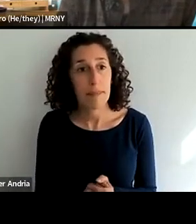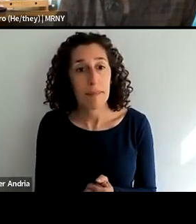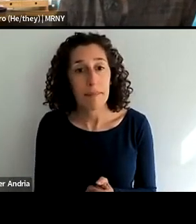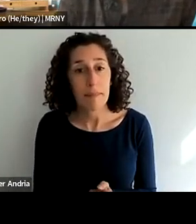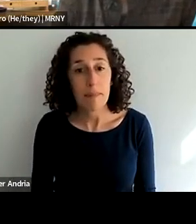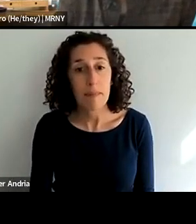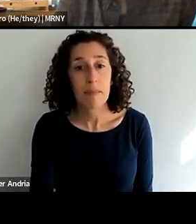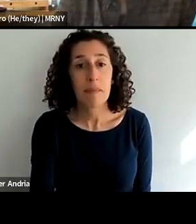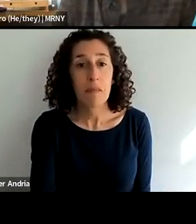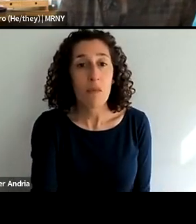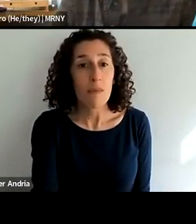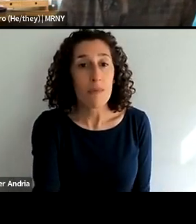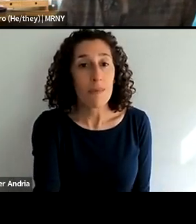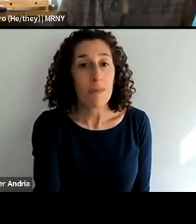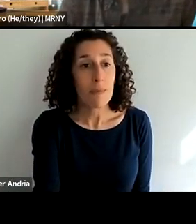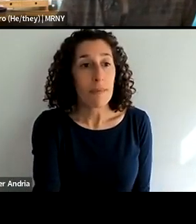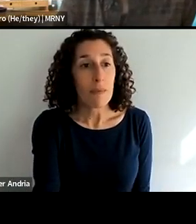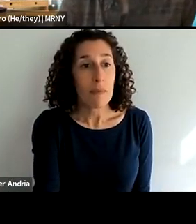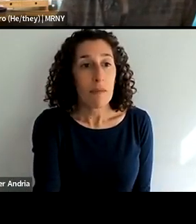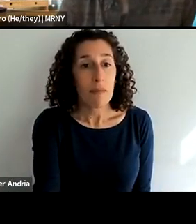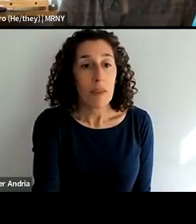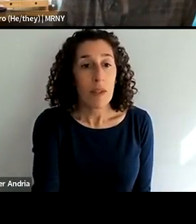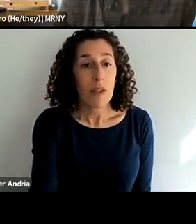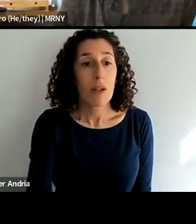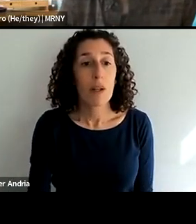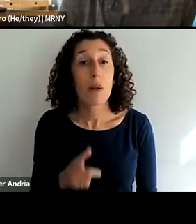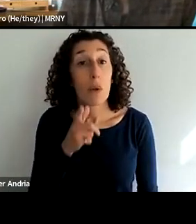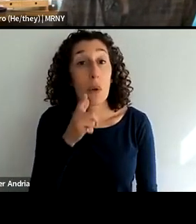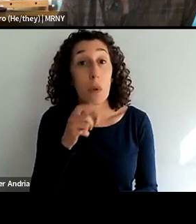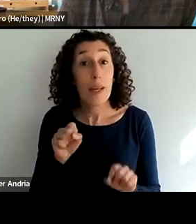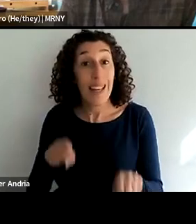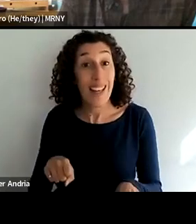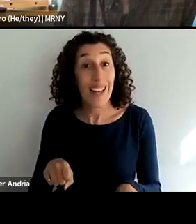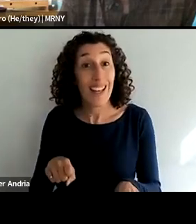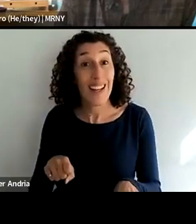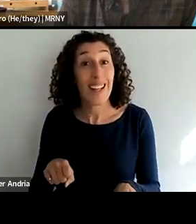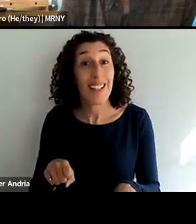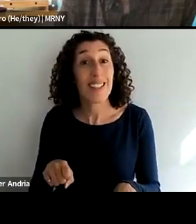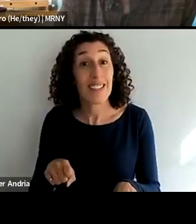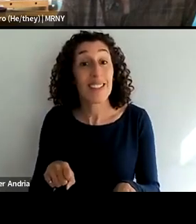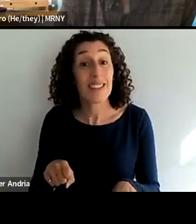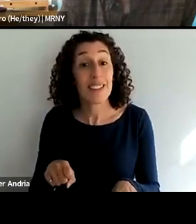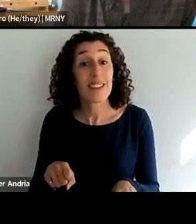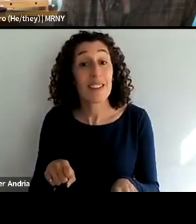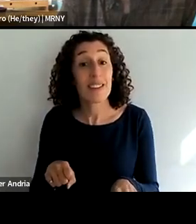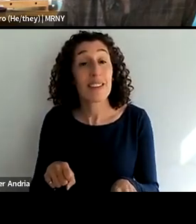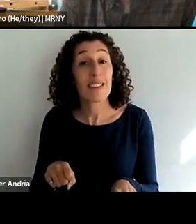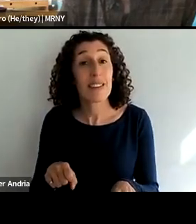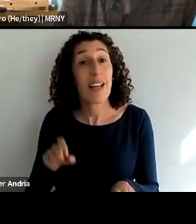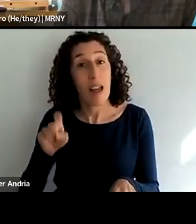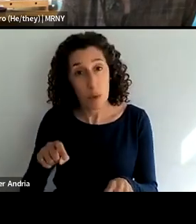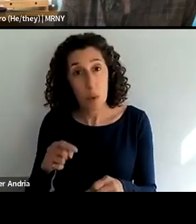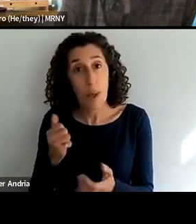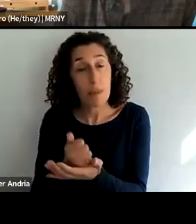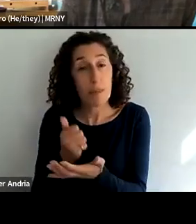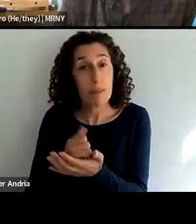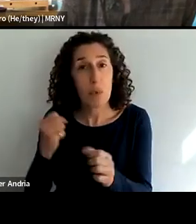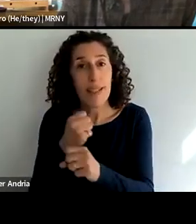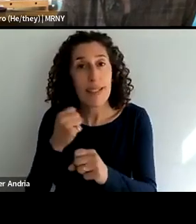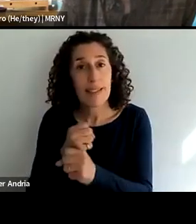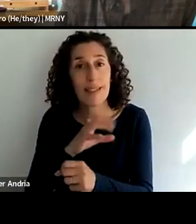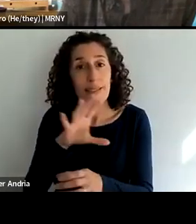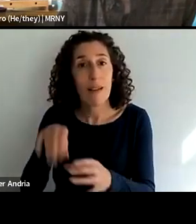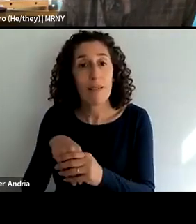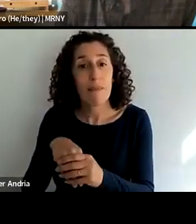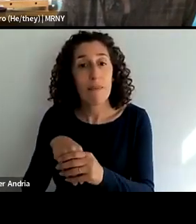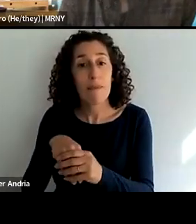that can be, we need to be able to fight for those of us that can't be. Those of us with privileges to pass need to understand